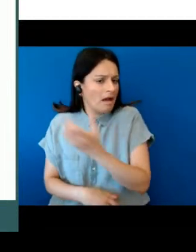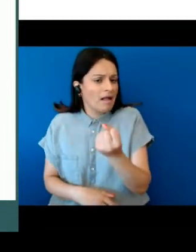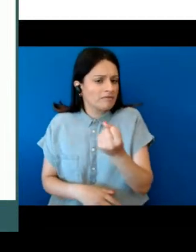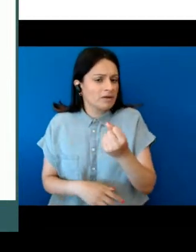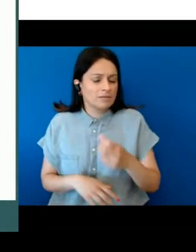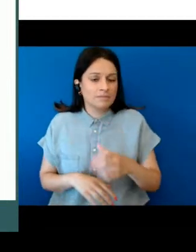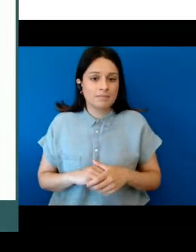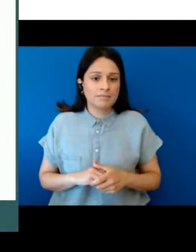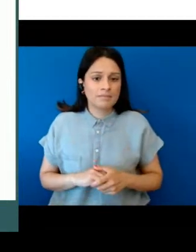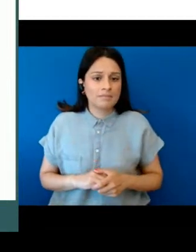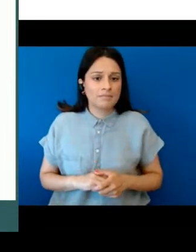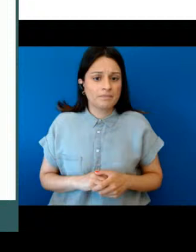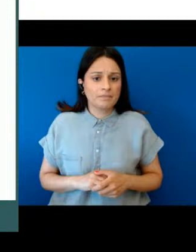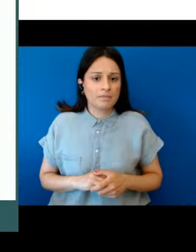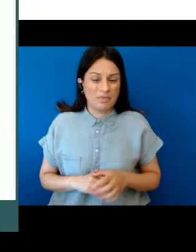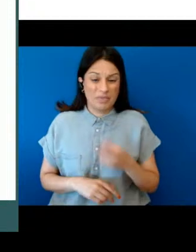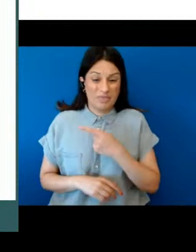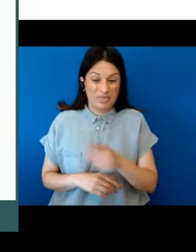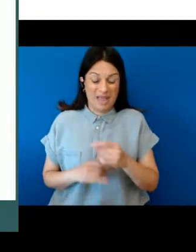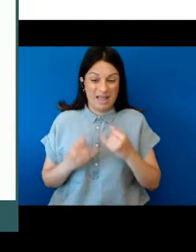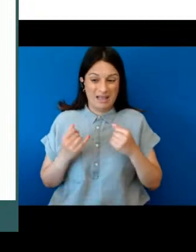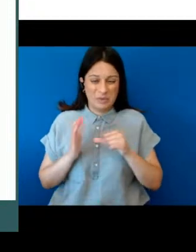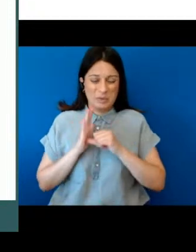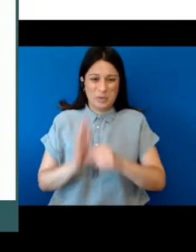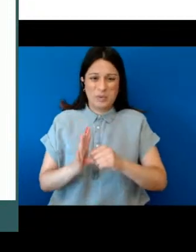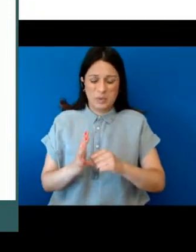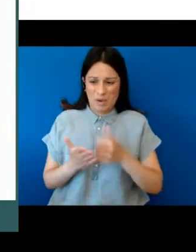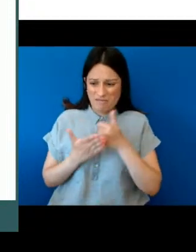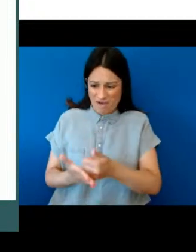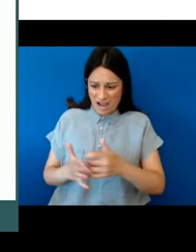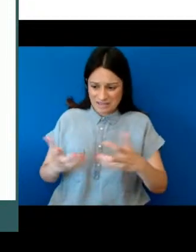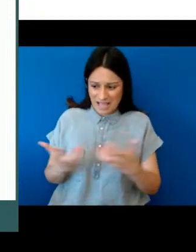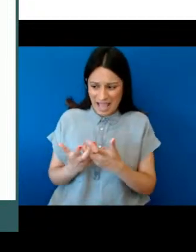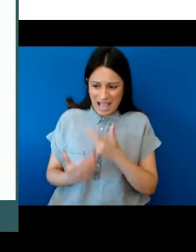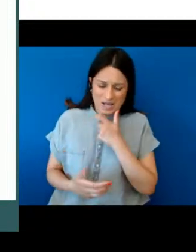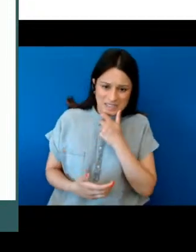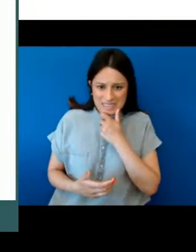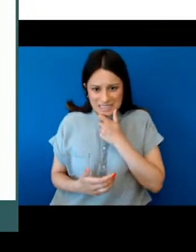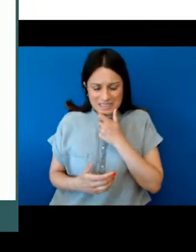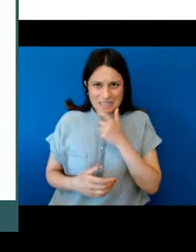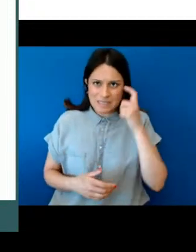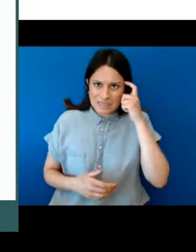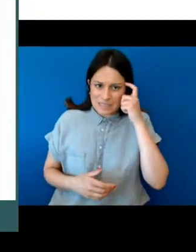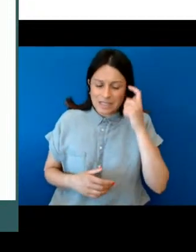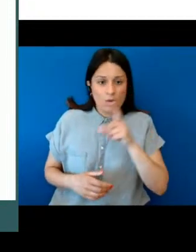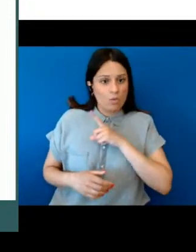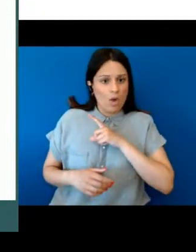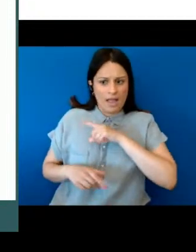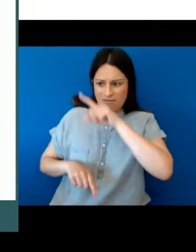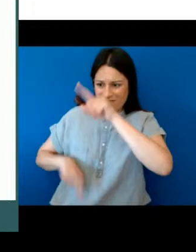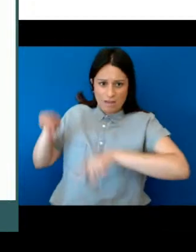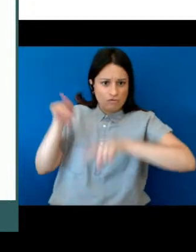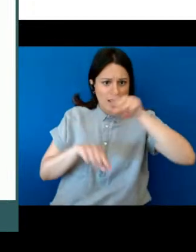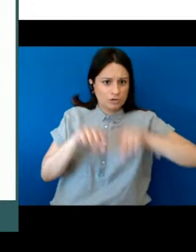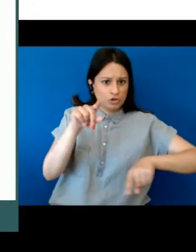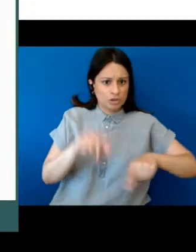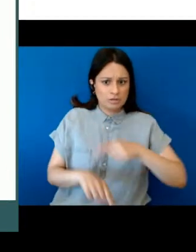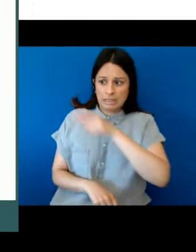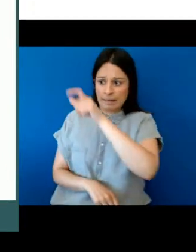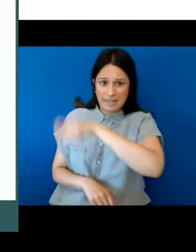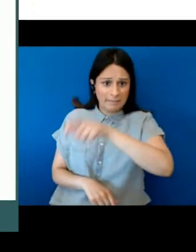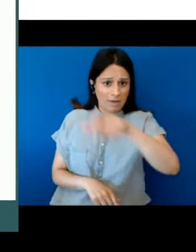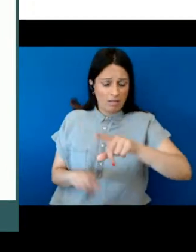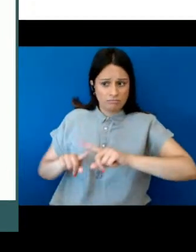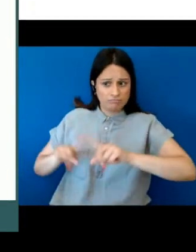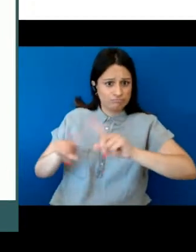difficult condition to give advice with, because there's significant variation between individuals in terms of which